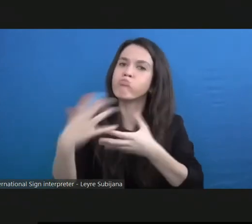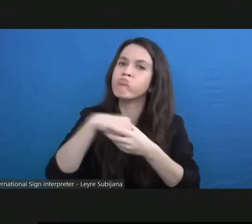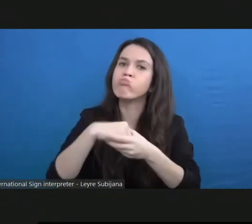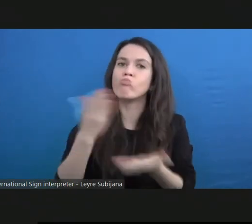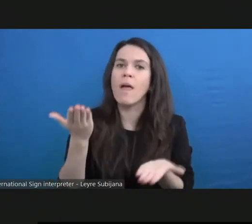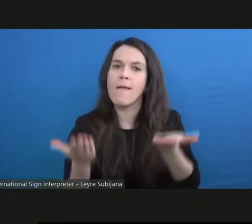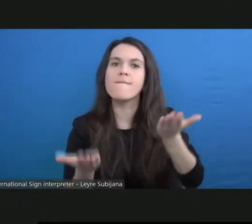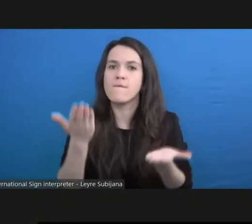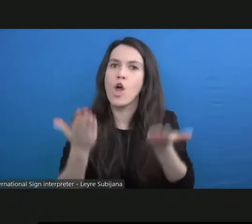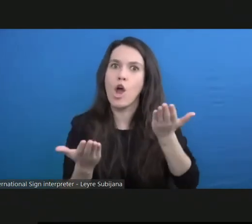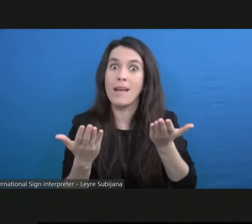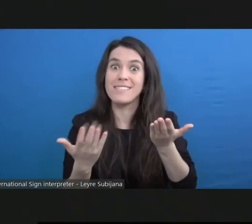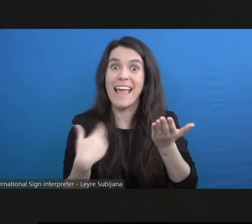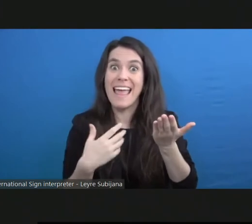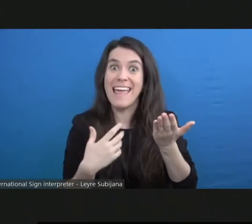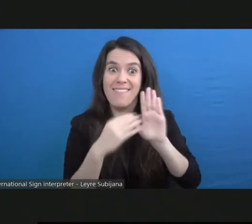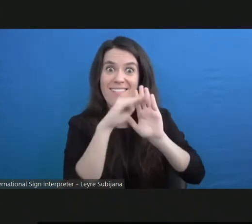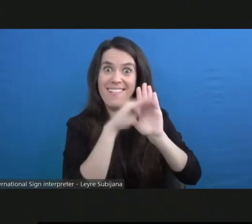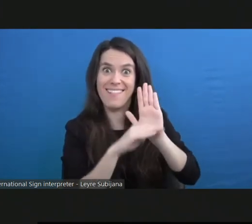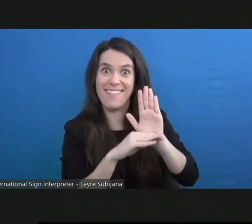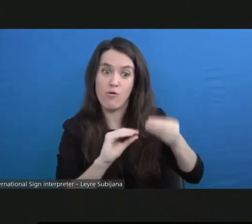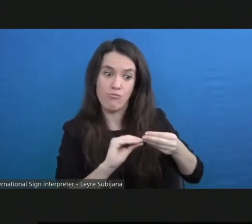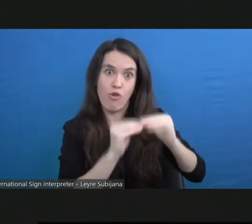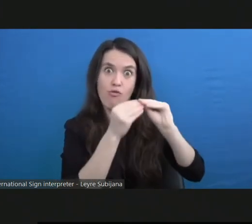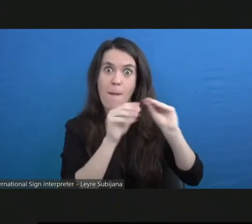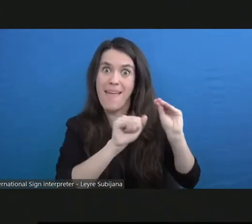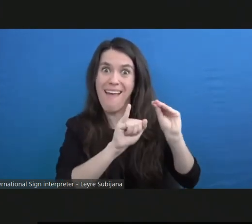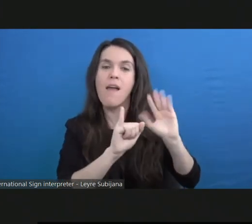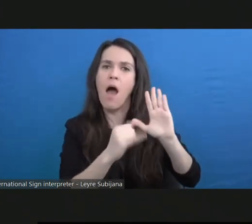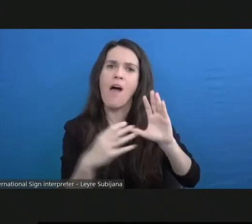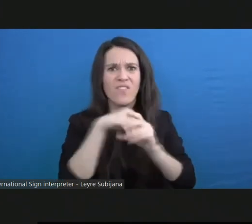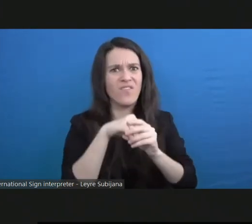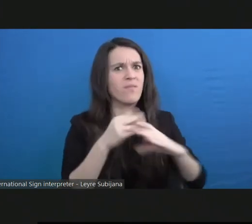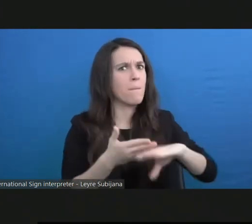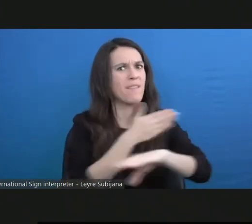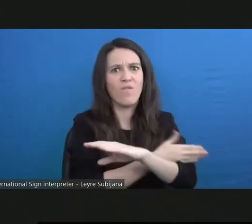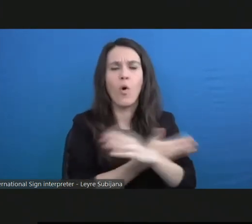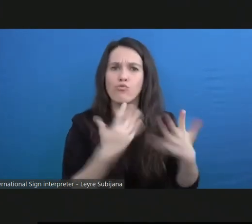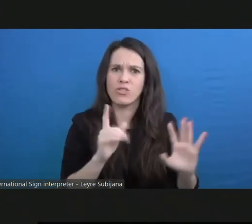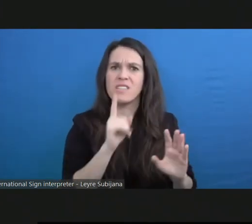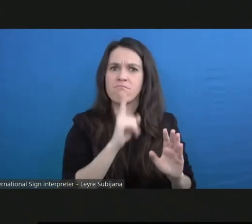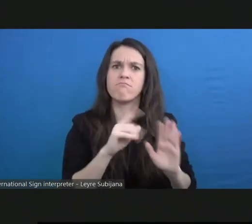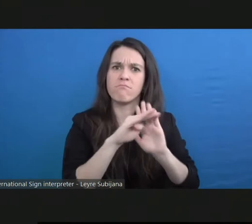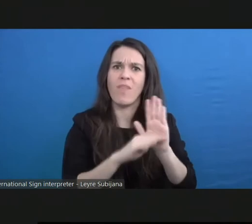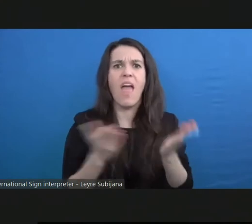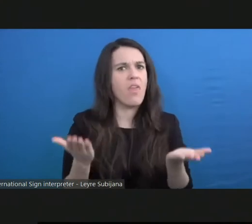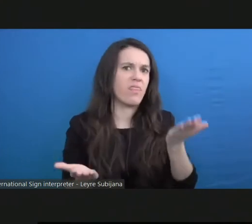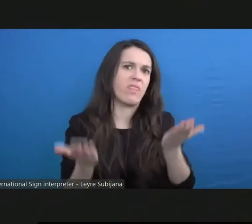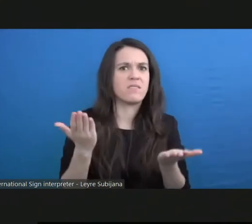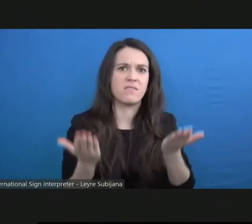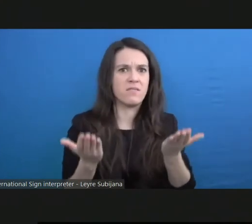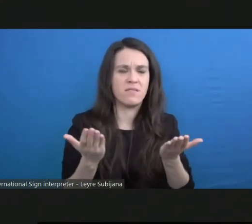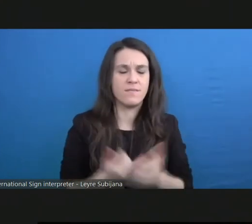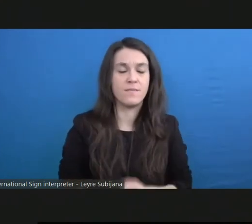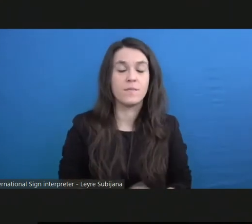embedding ethics into AI development from the very beginning. And this is important. If you do that from the